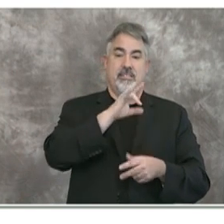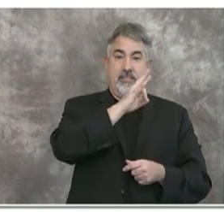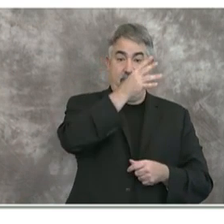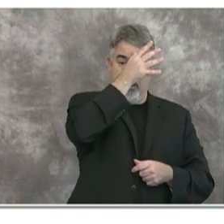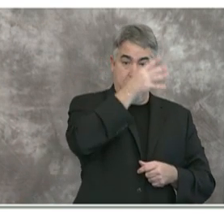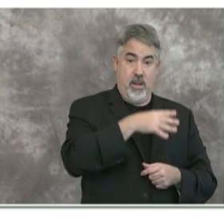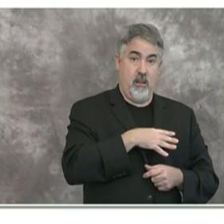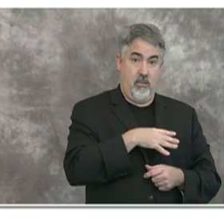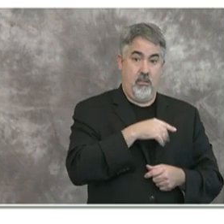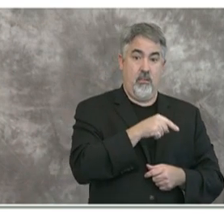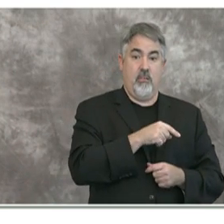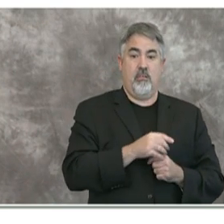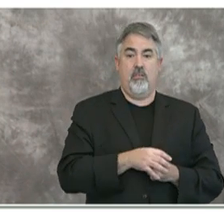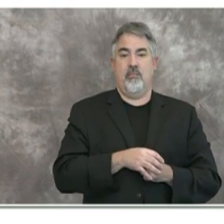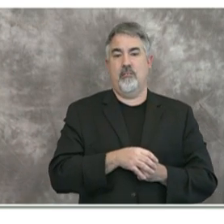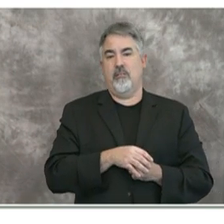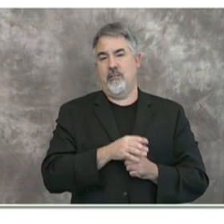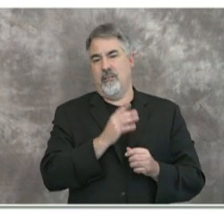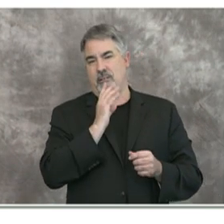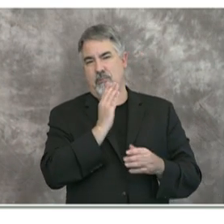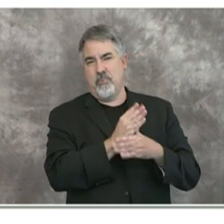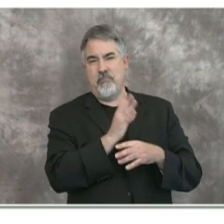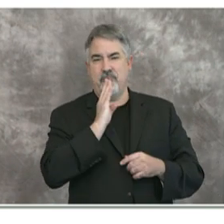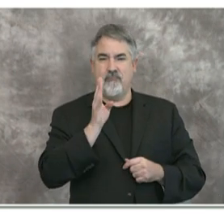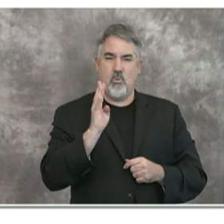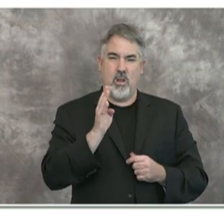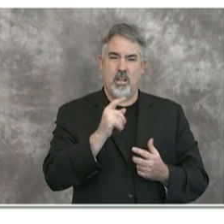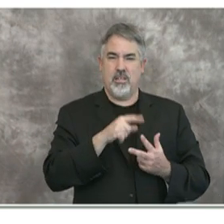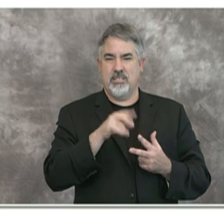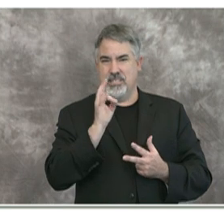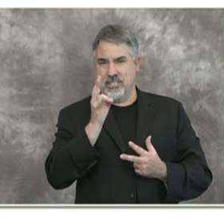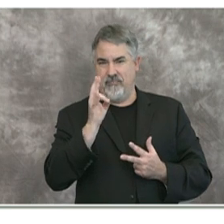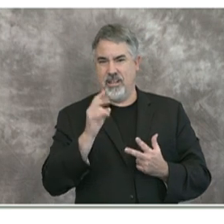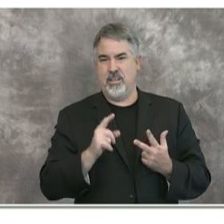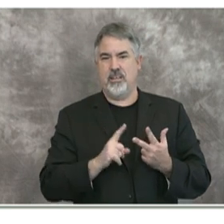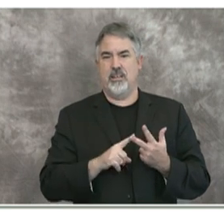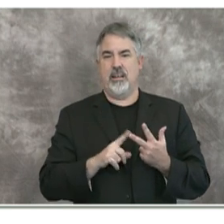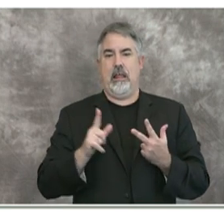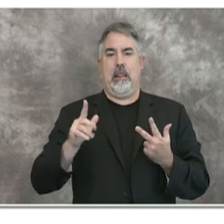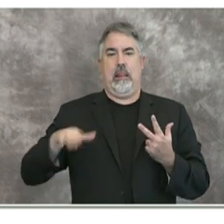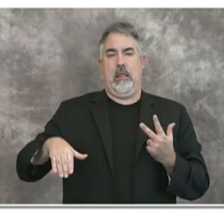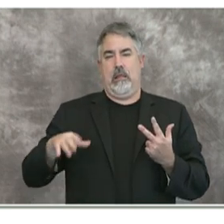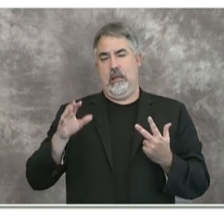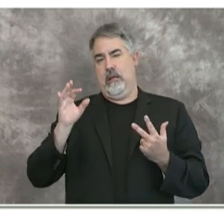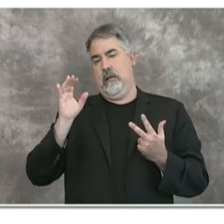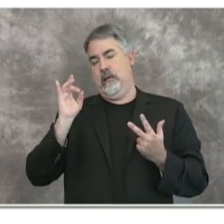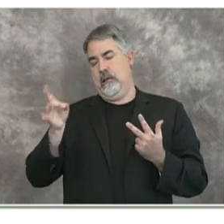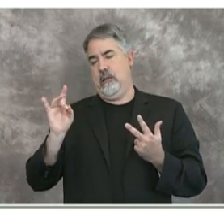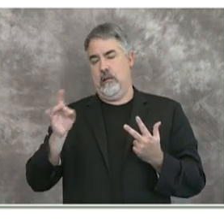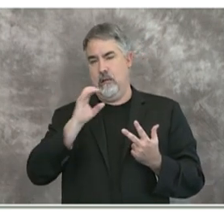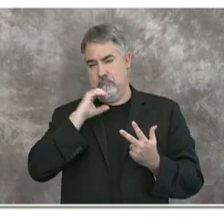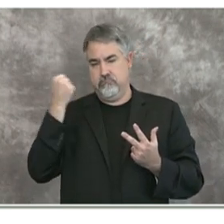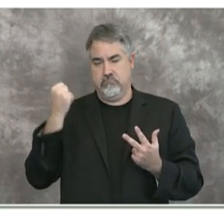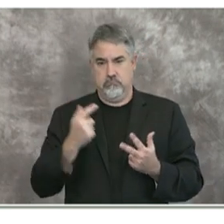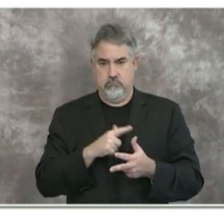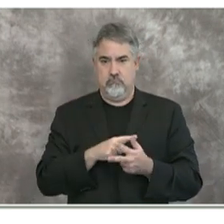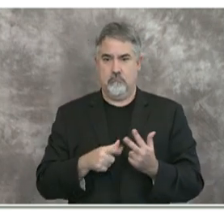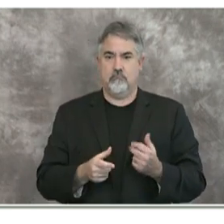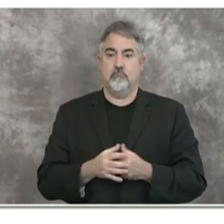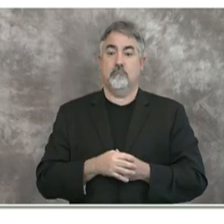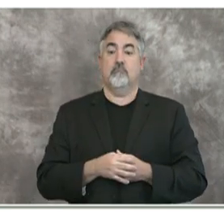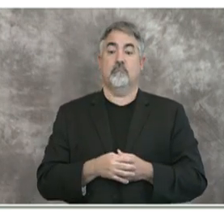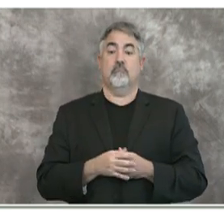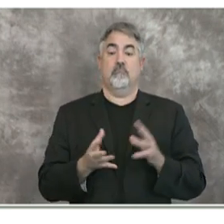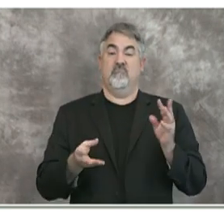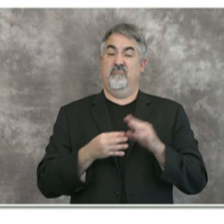mid-40s, early to mid-70s, and late 80s. Also, of the 158 deaths, 44%